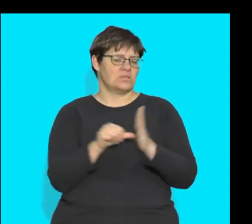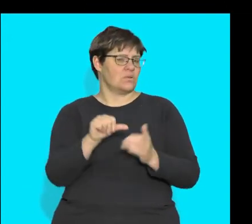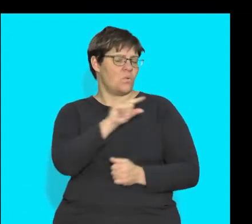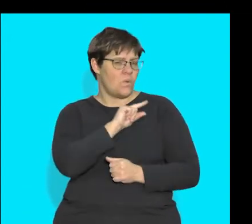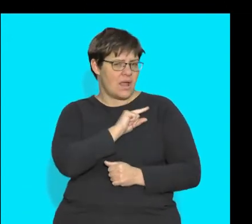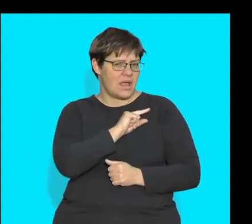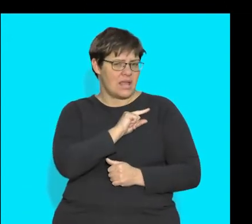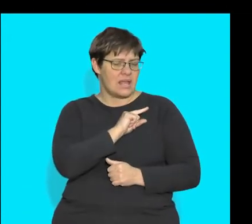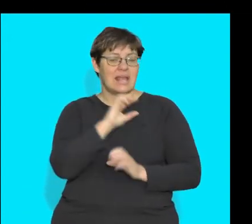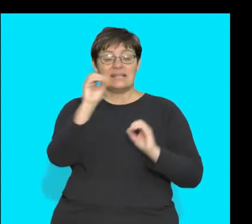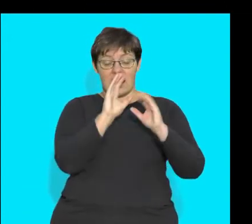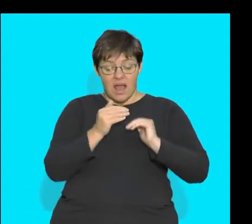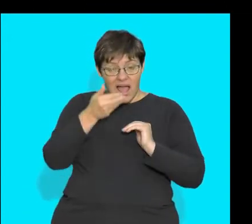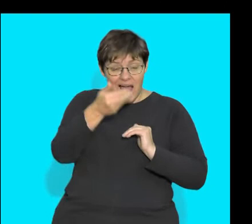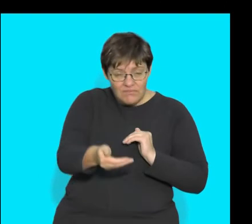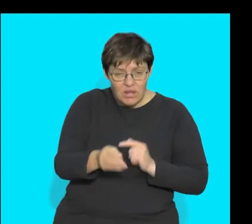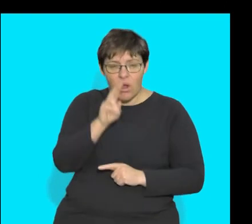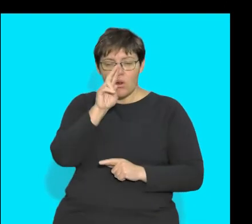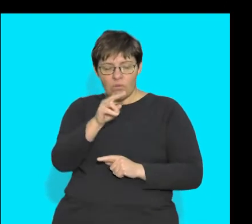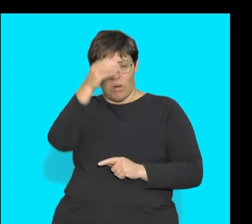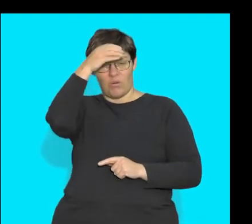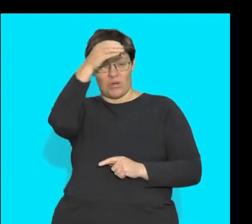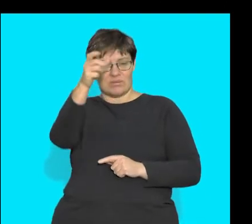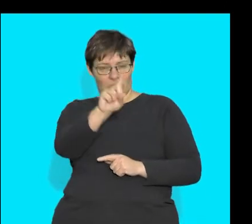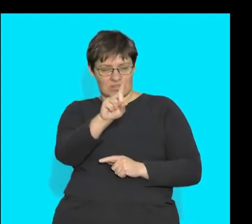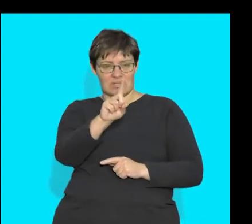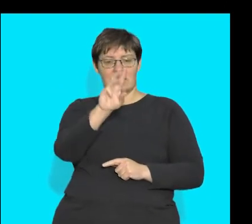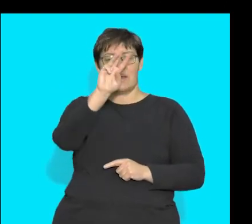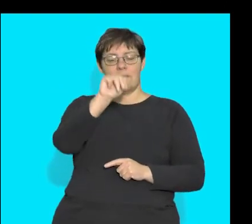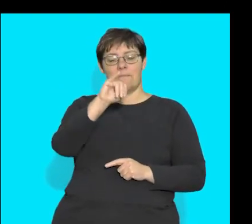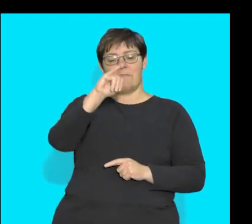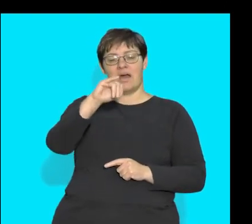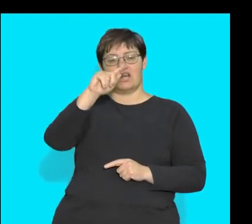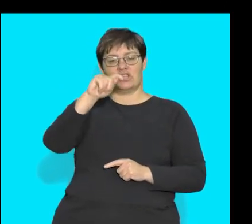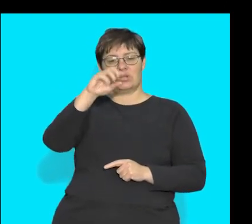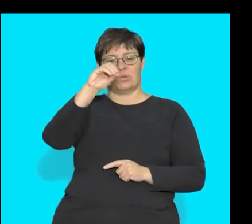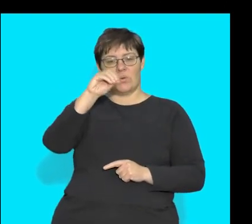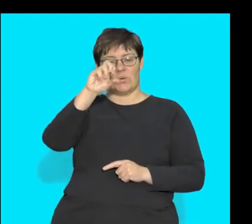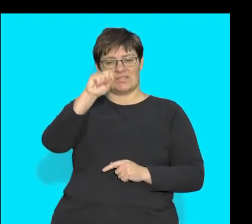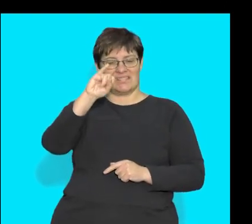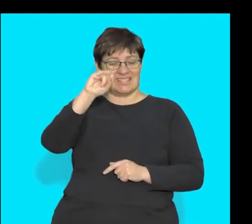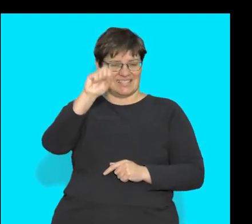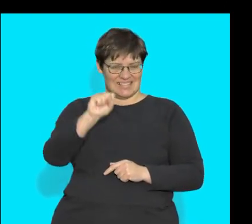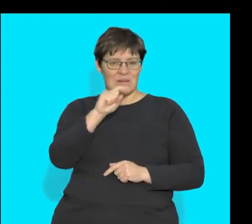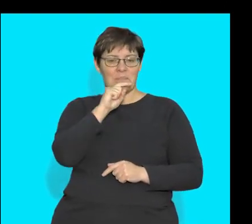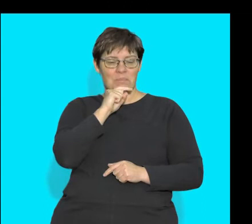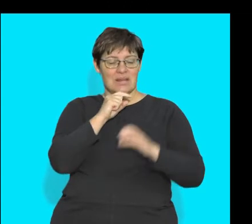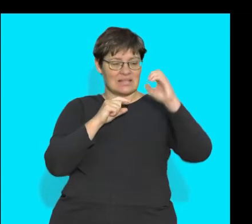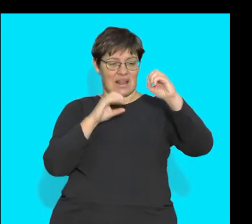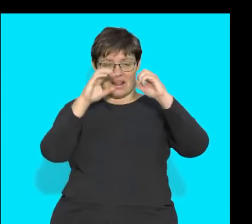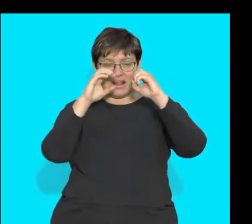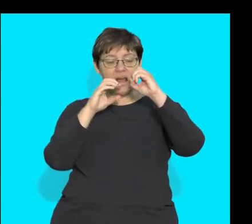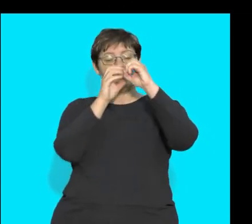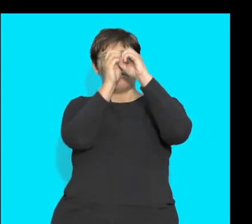important, guys, because after the cell, you're going to look at the whole concept of mitosis. And mitosis is where the